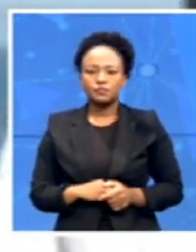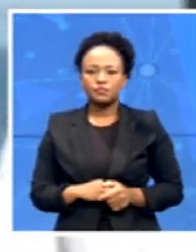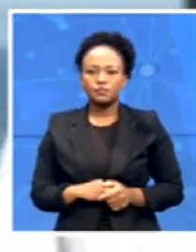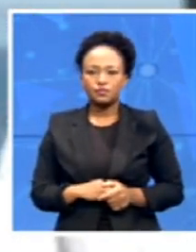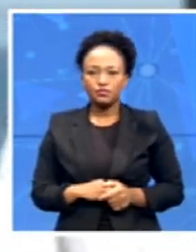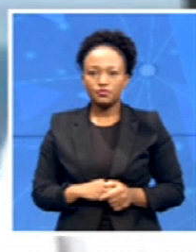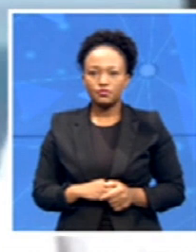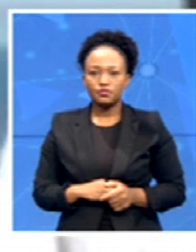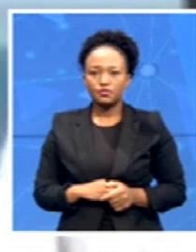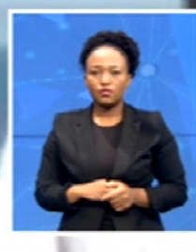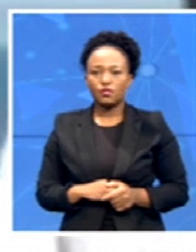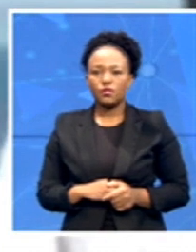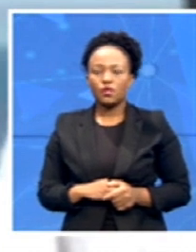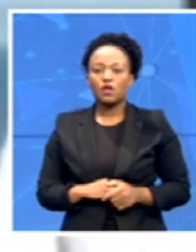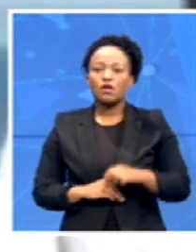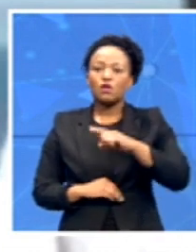um